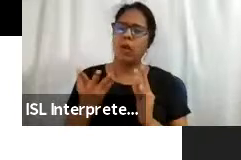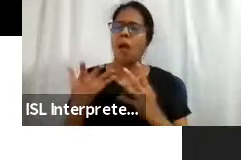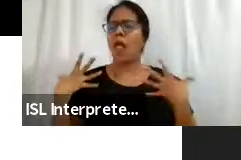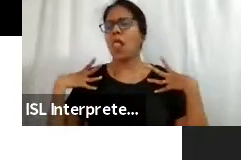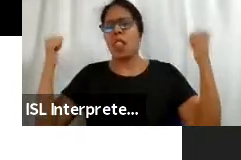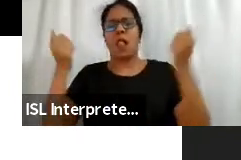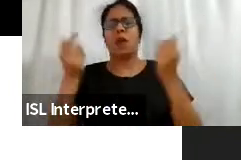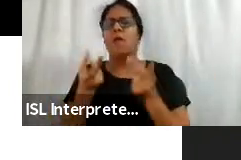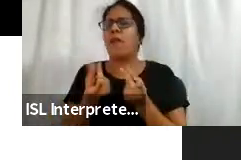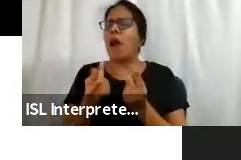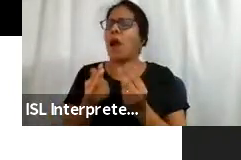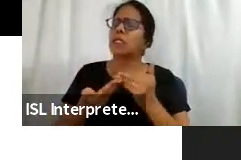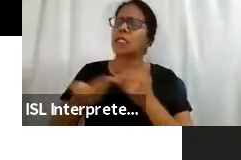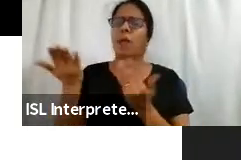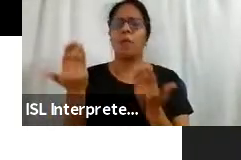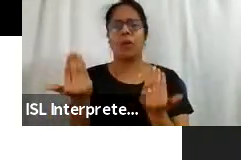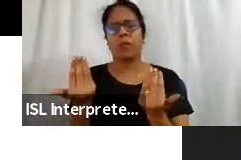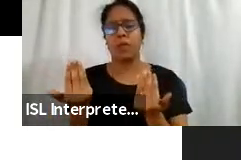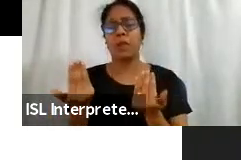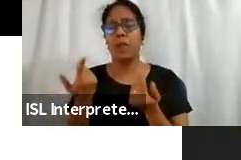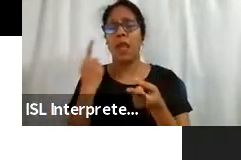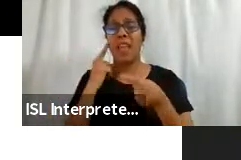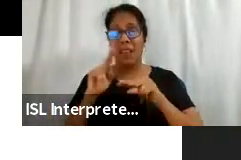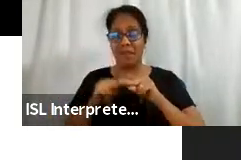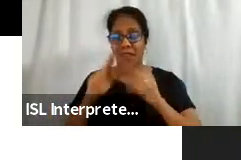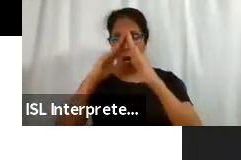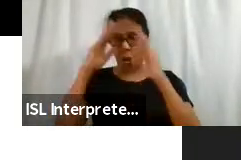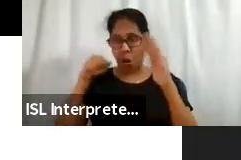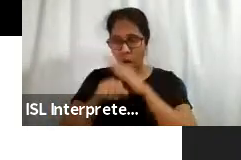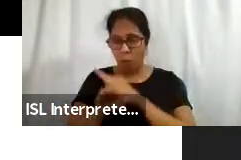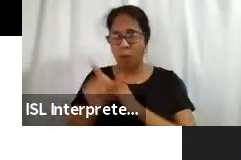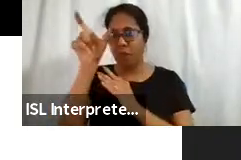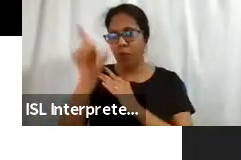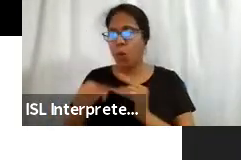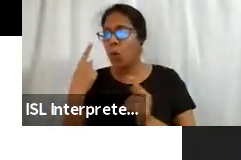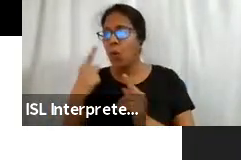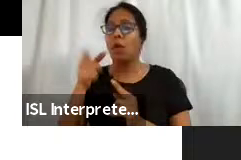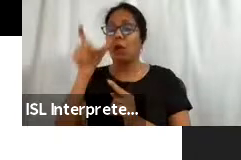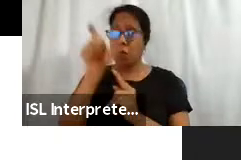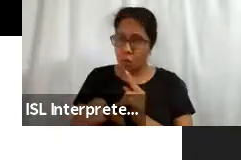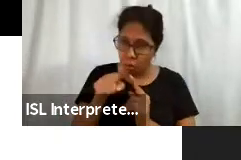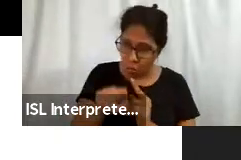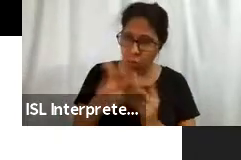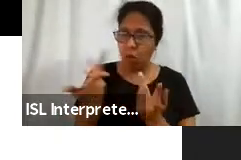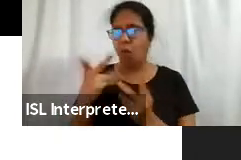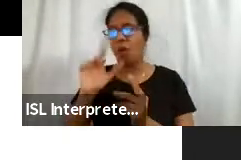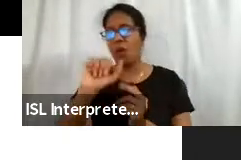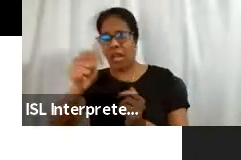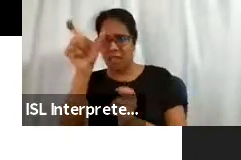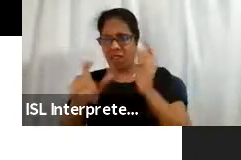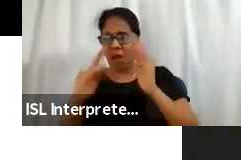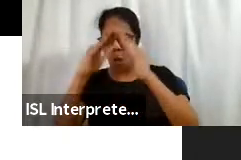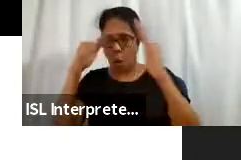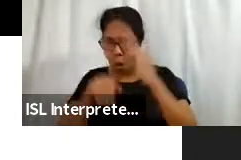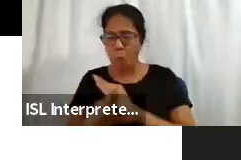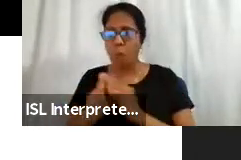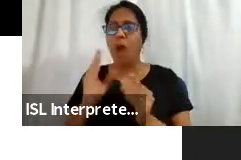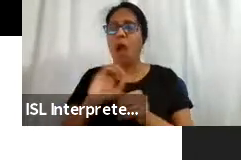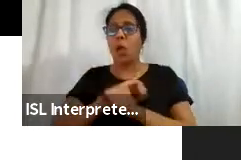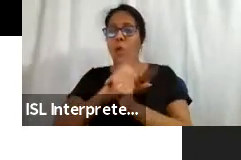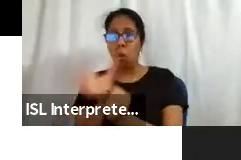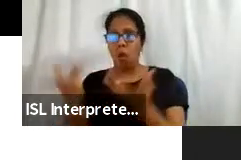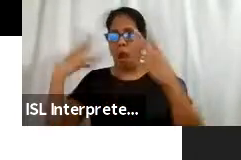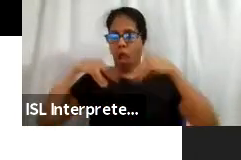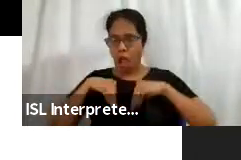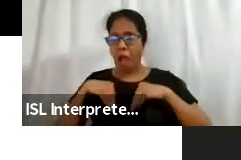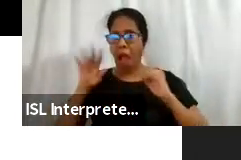If you or someone else in the house tests positive, they would be fine in 2 weeks' time. So more